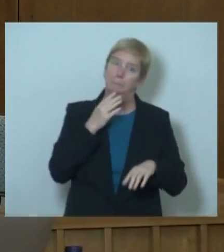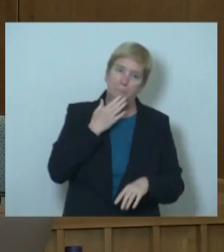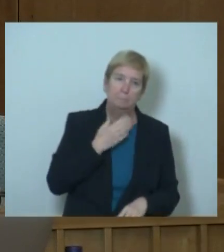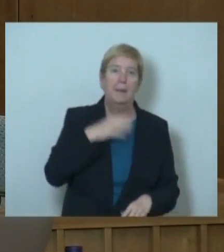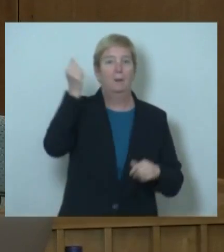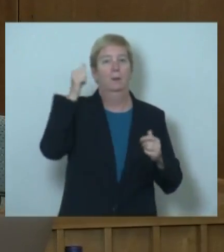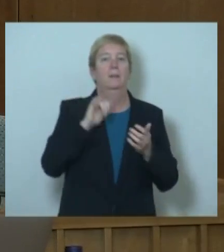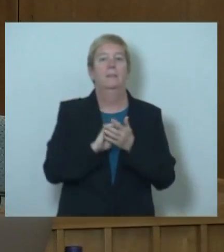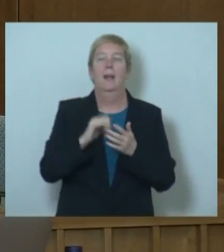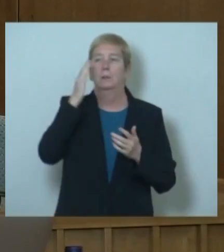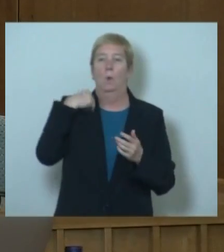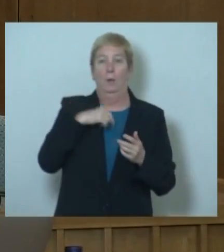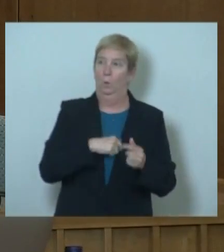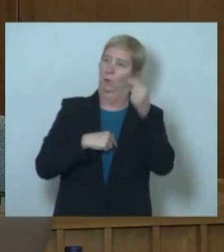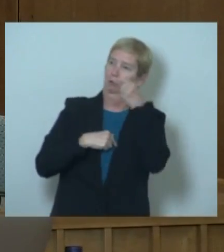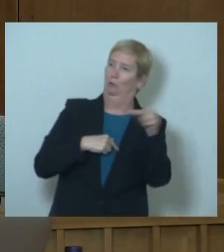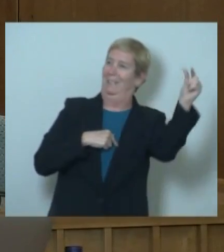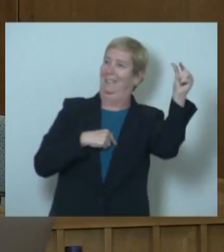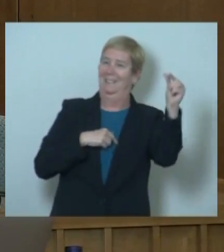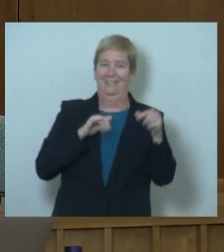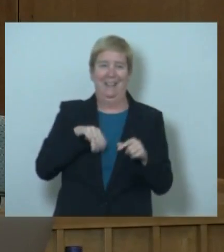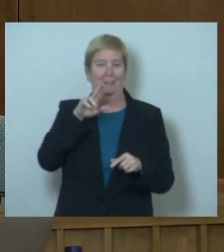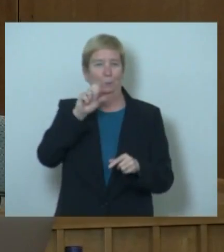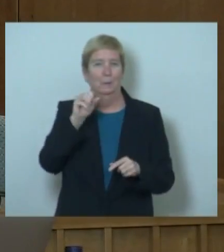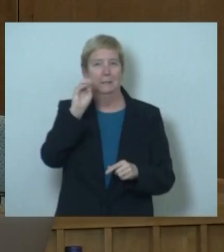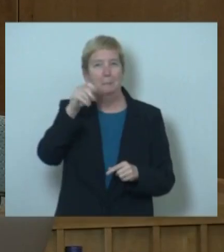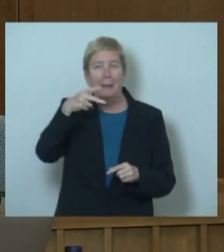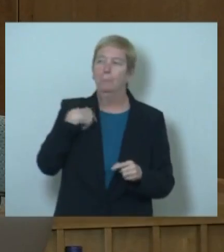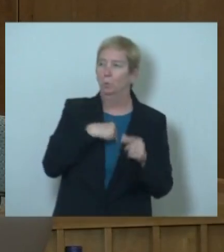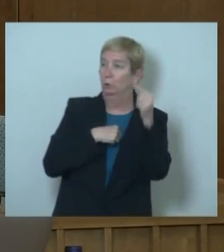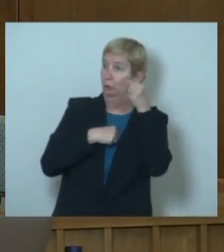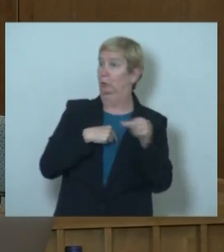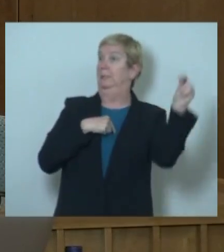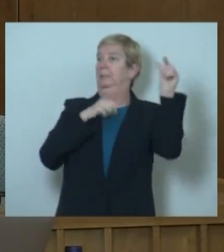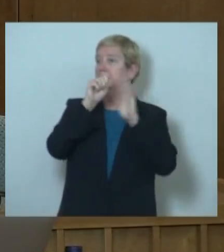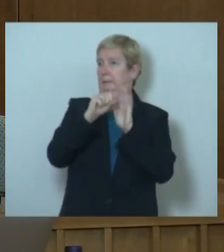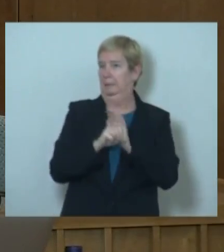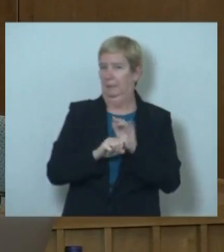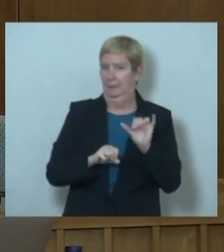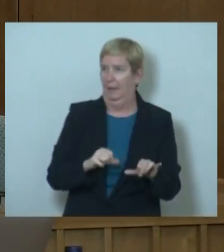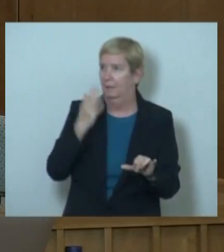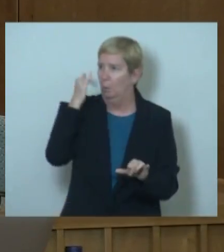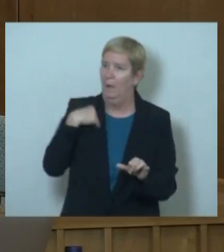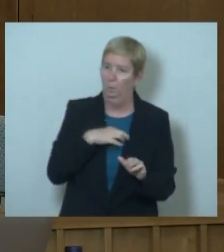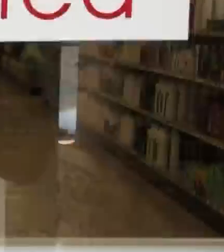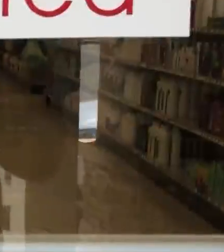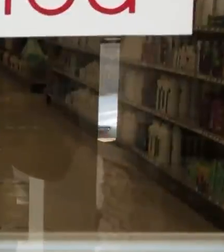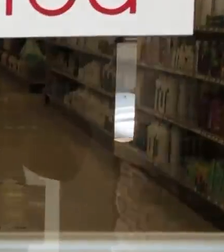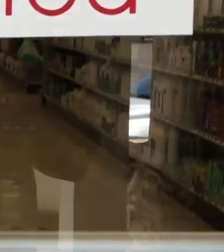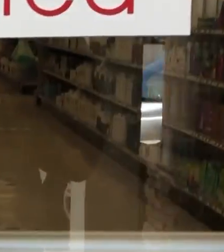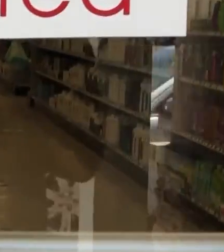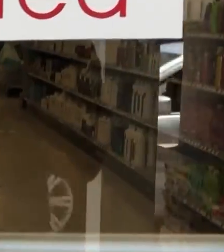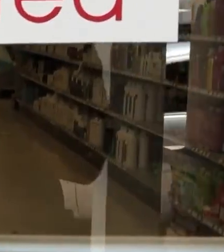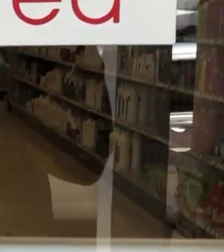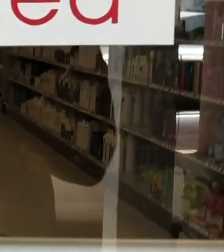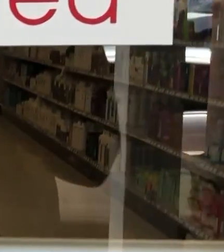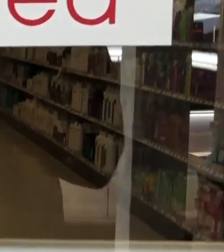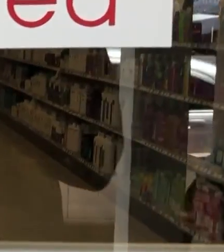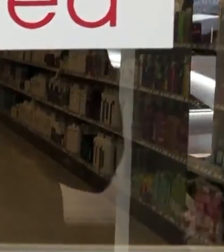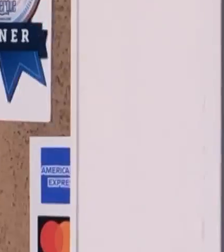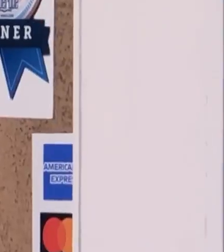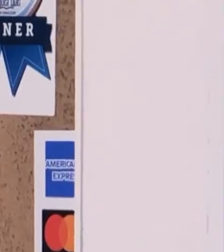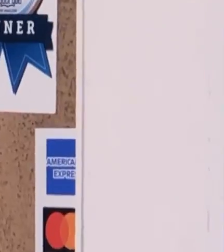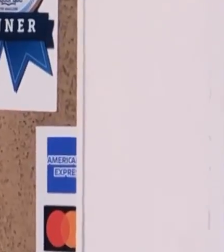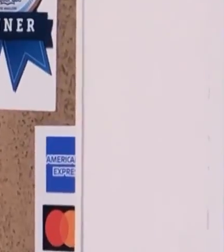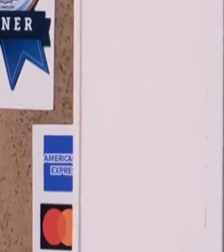on the map, and we're doing so well, but again, we rely on all of you. The governor says the state's